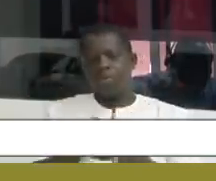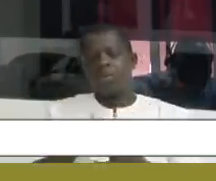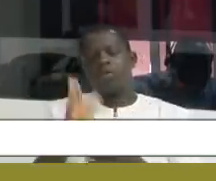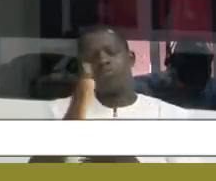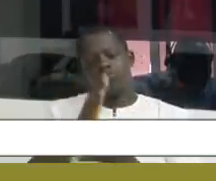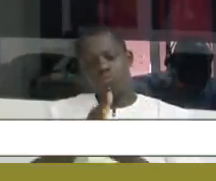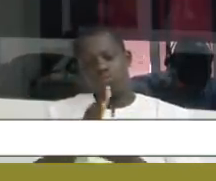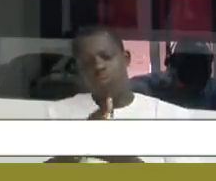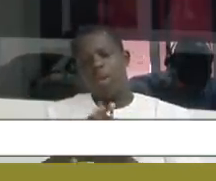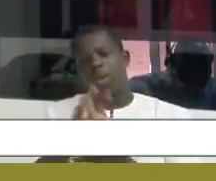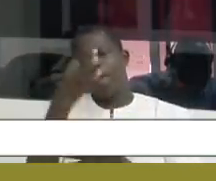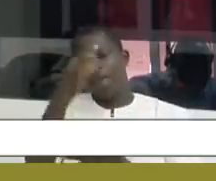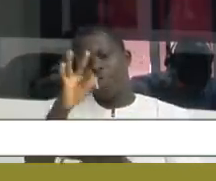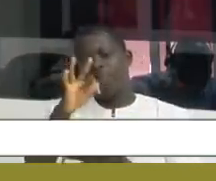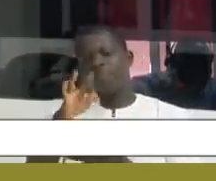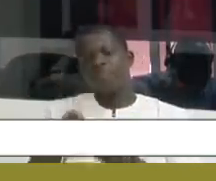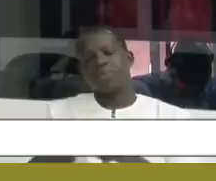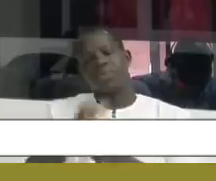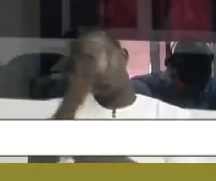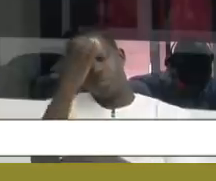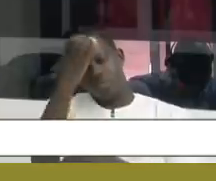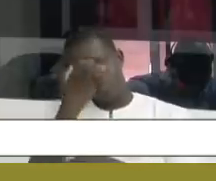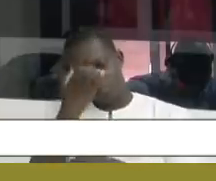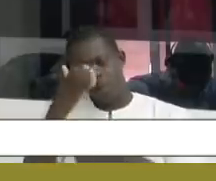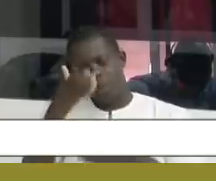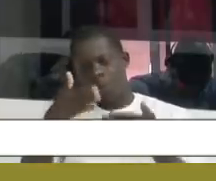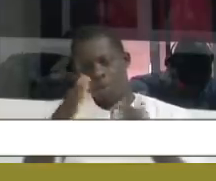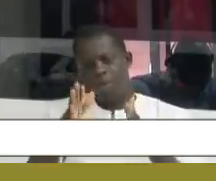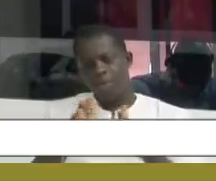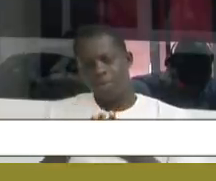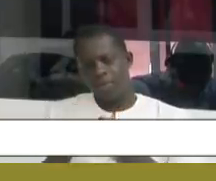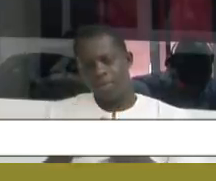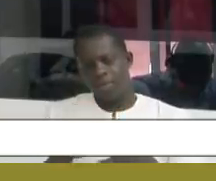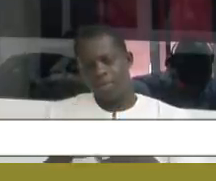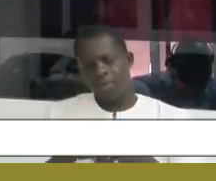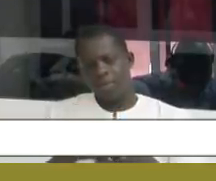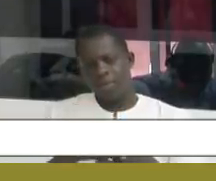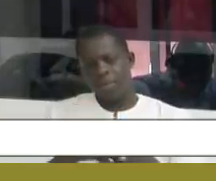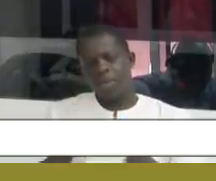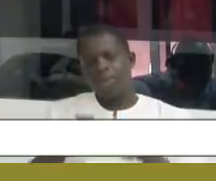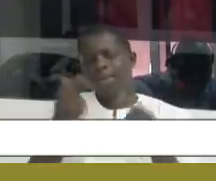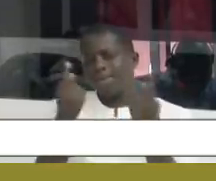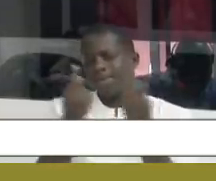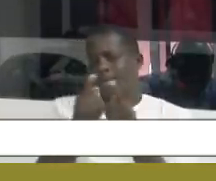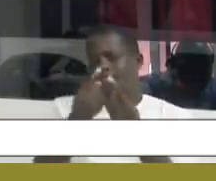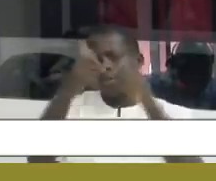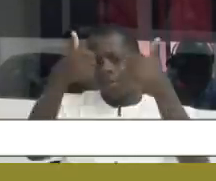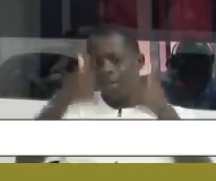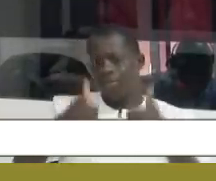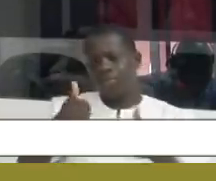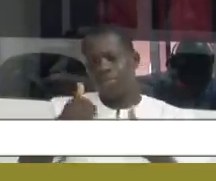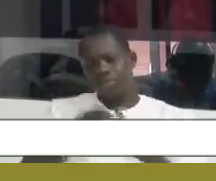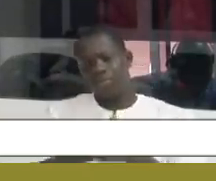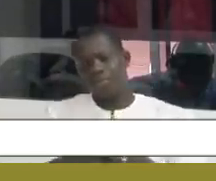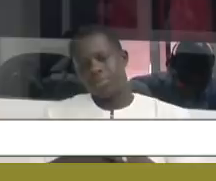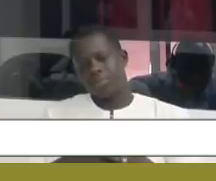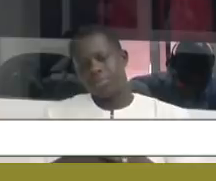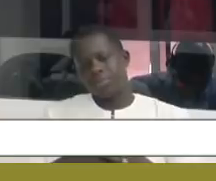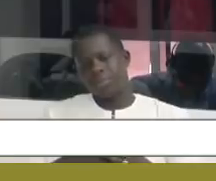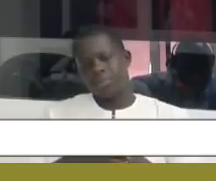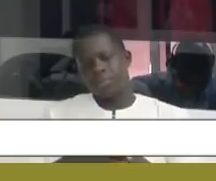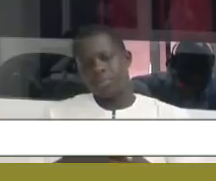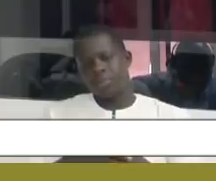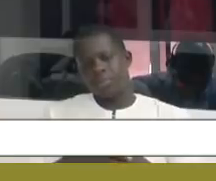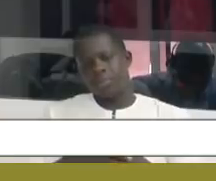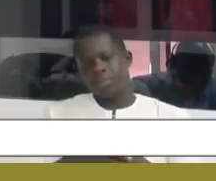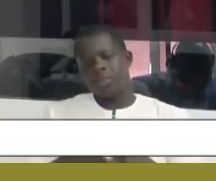definitely, it is odd that that such a thing has happened. Because is, I know for odd, a fact.